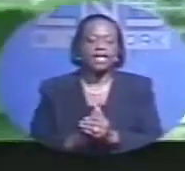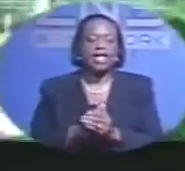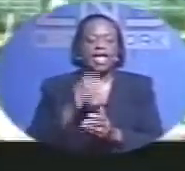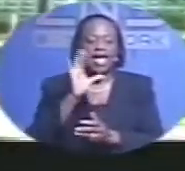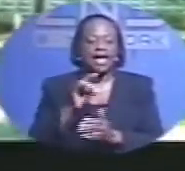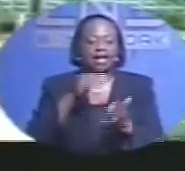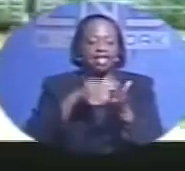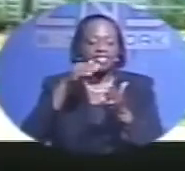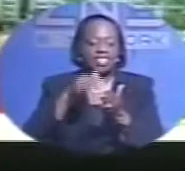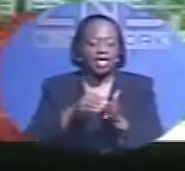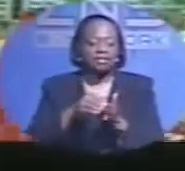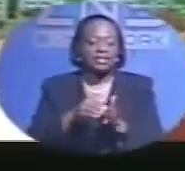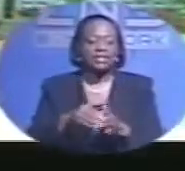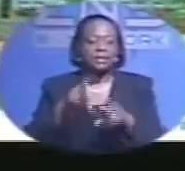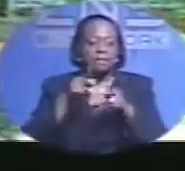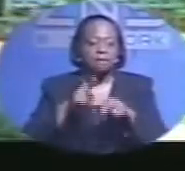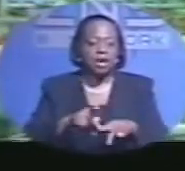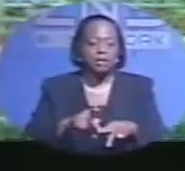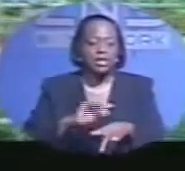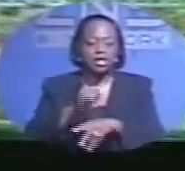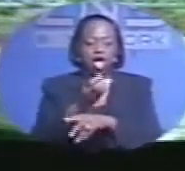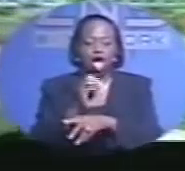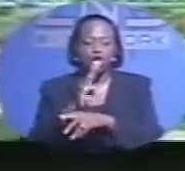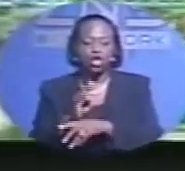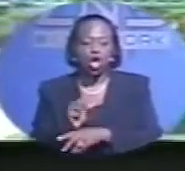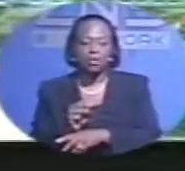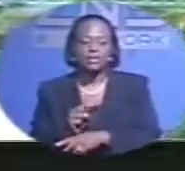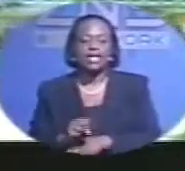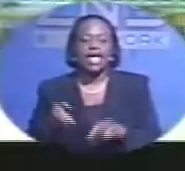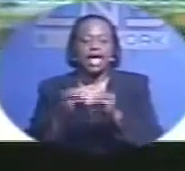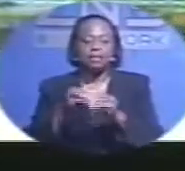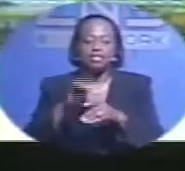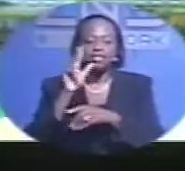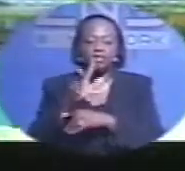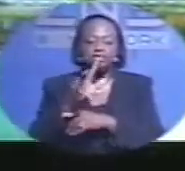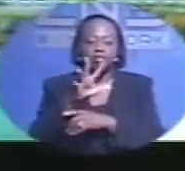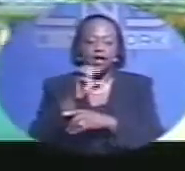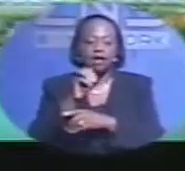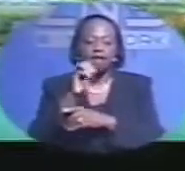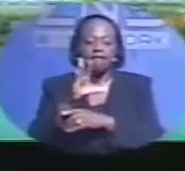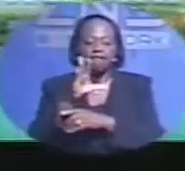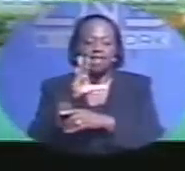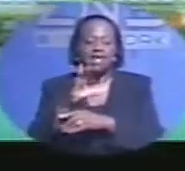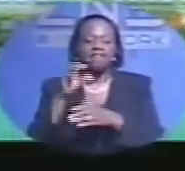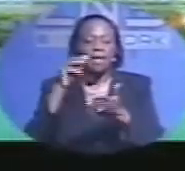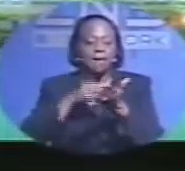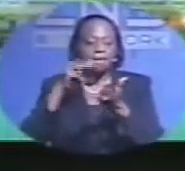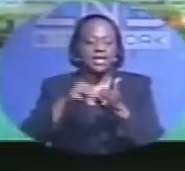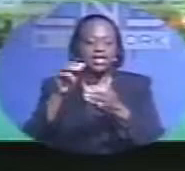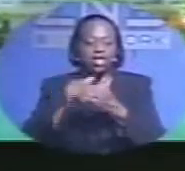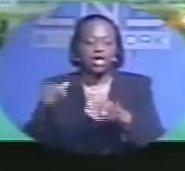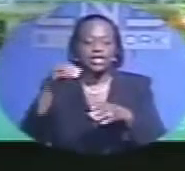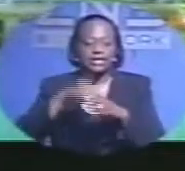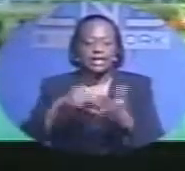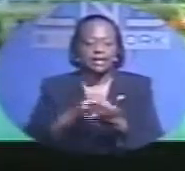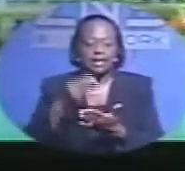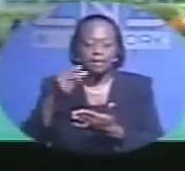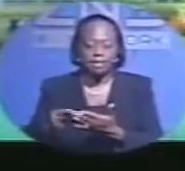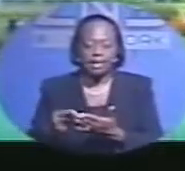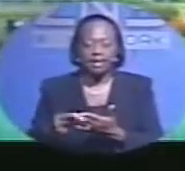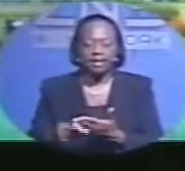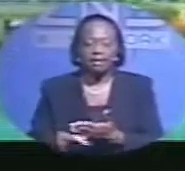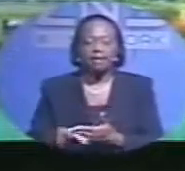8,000 permanent jobs for Bahamians, with a contribution of more than $305 million in annual wages. Balmar has invited